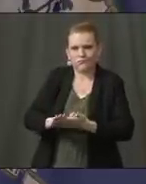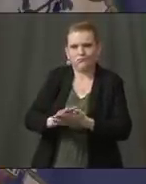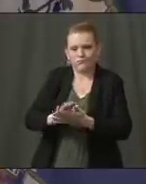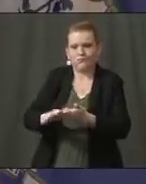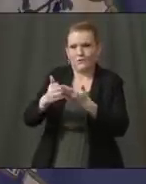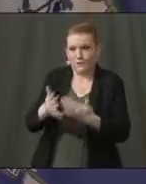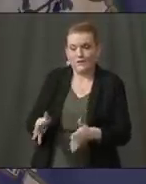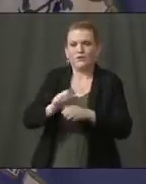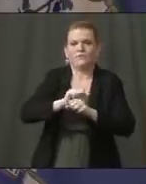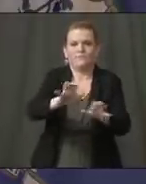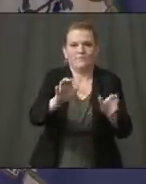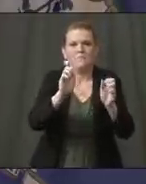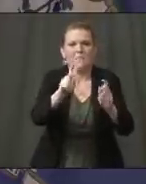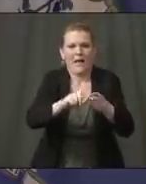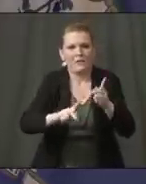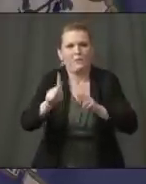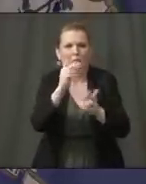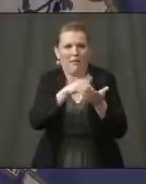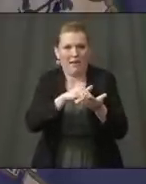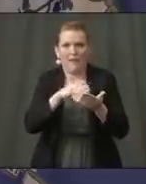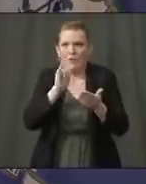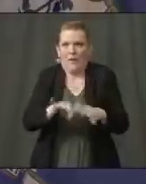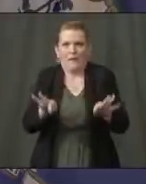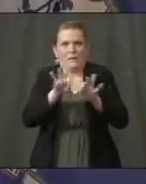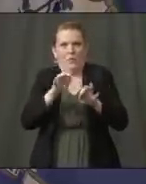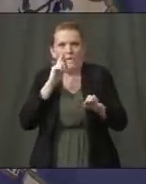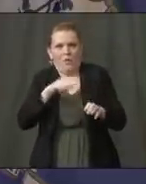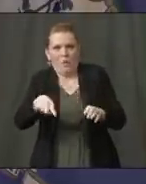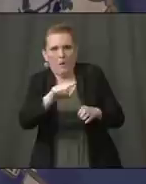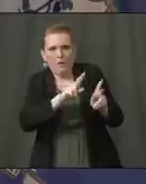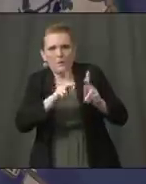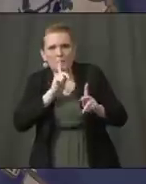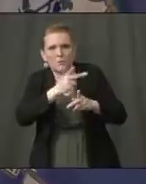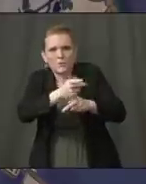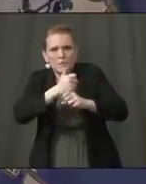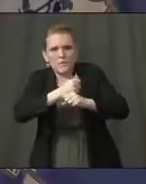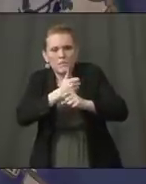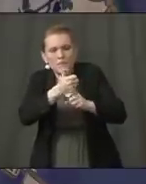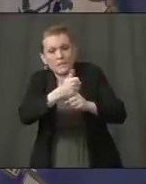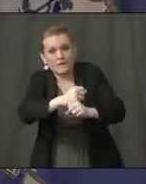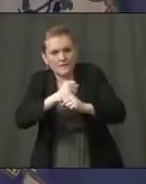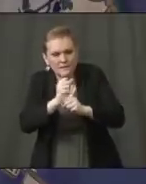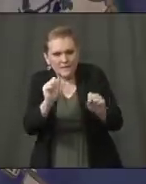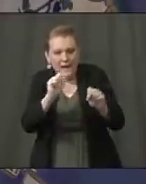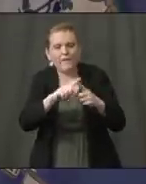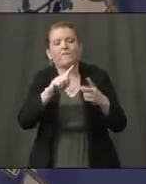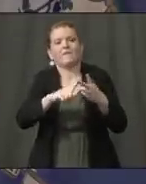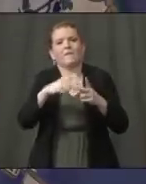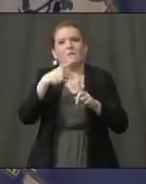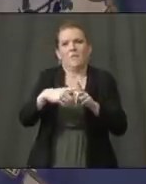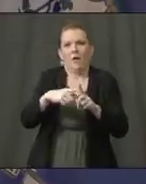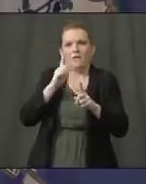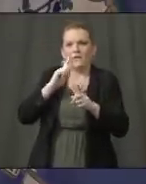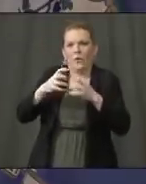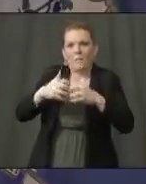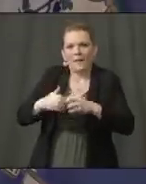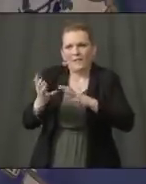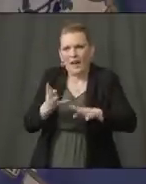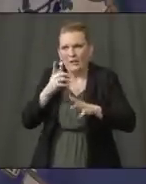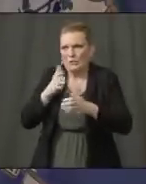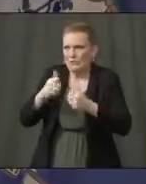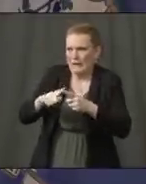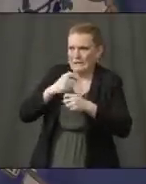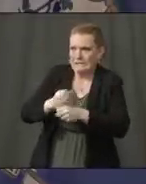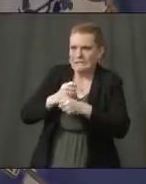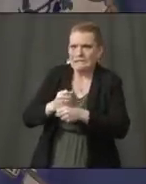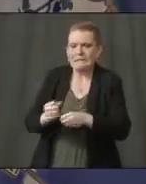responders, that's important for manufacturing, and over time we've got hundreds of thousands of additional masks that are scheduled to come any